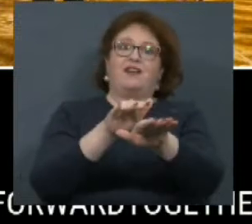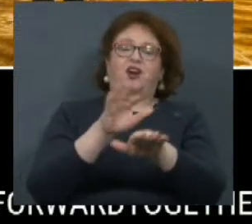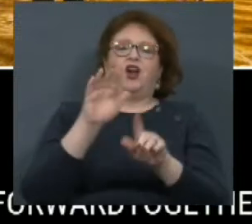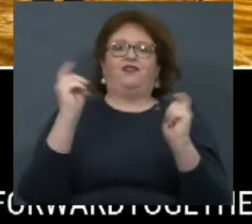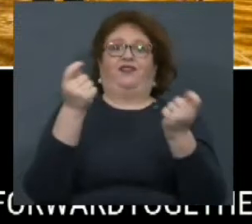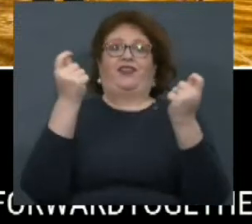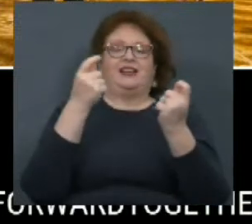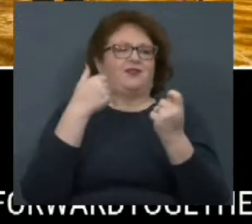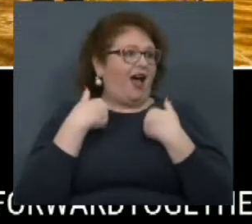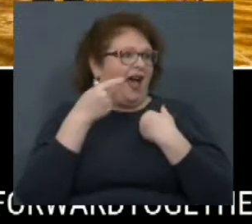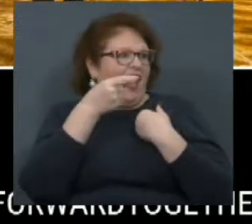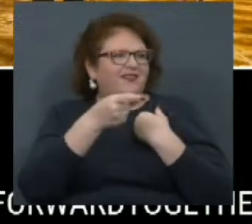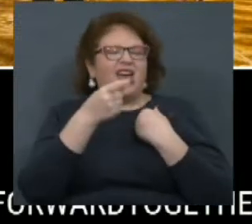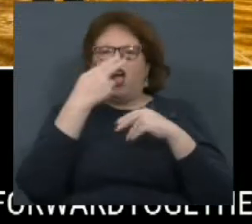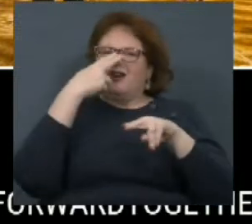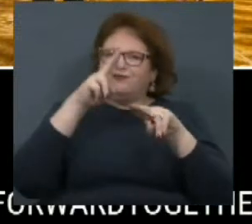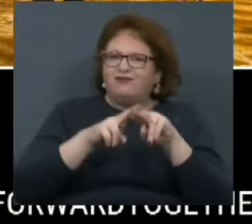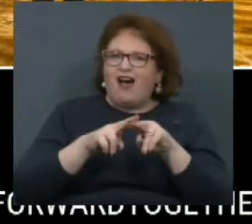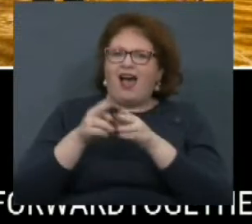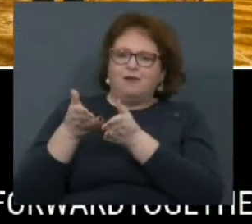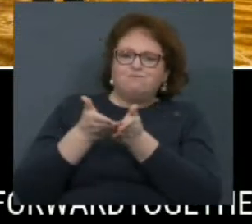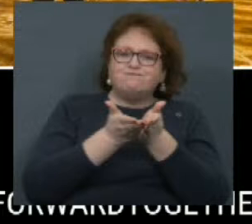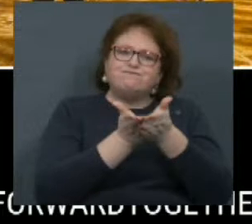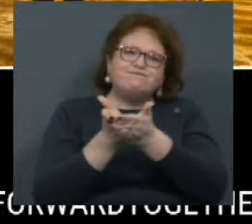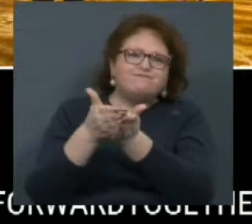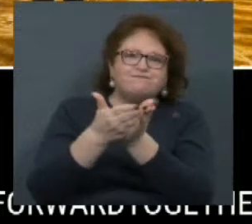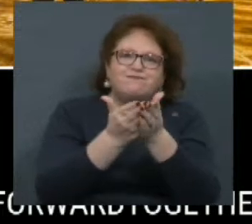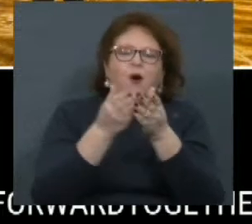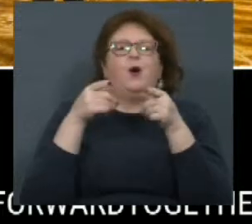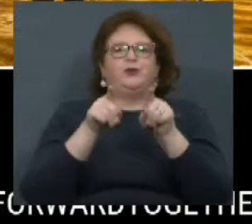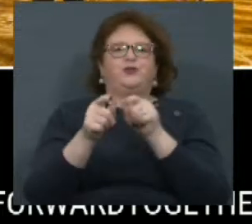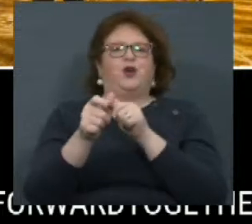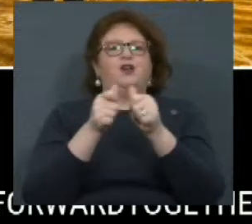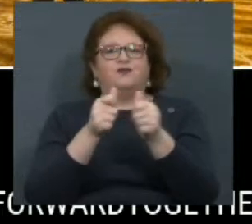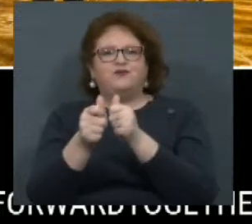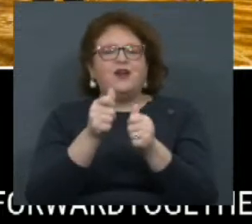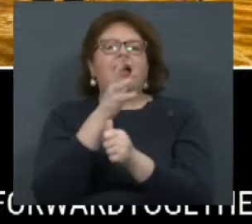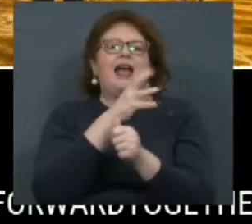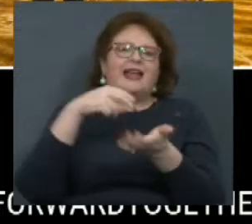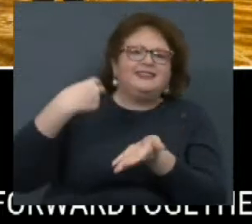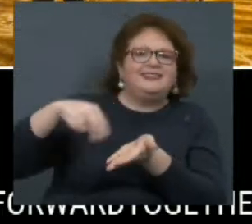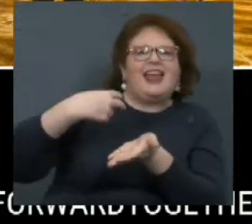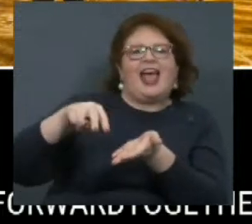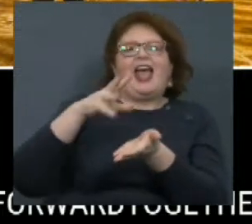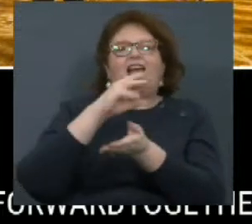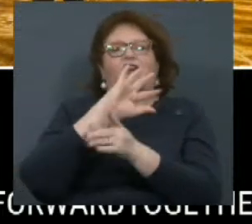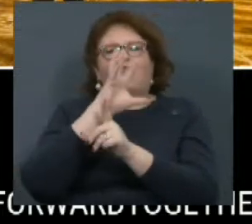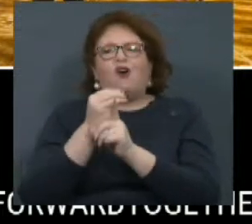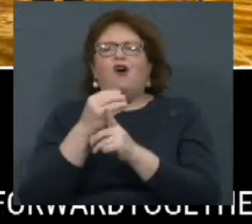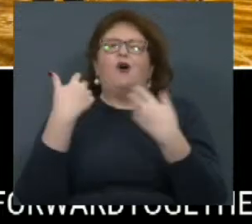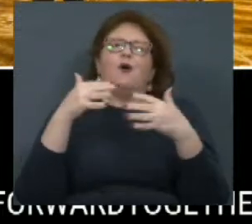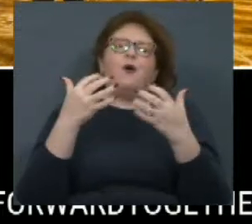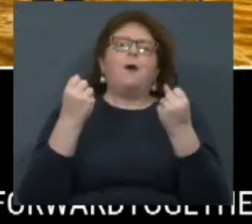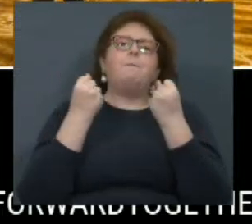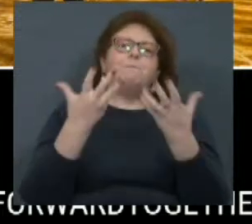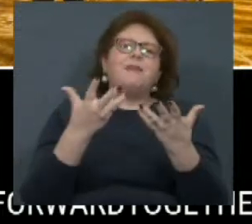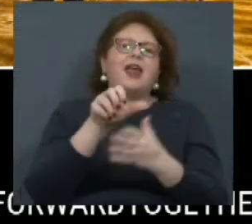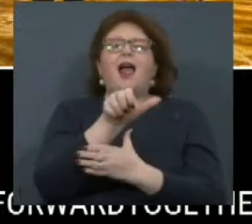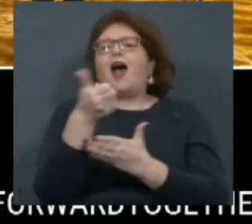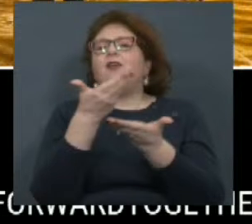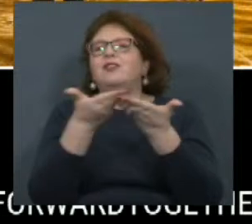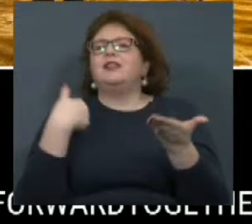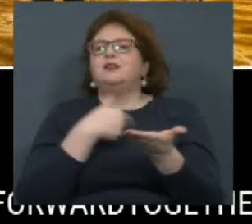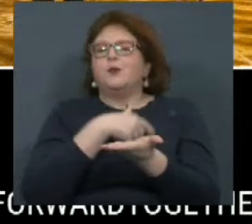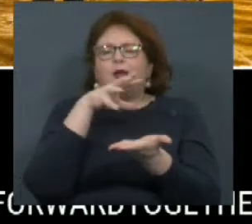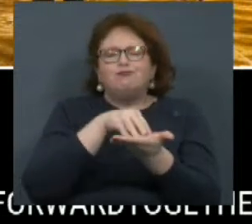of fun that was happening during the race, but also in dancing and many other things. So we learned a lot about that. But